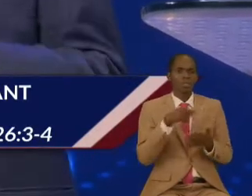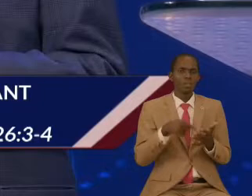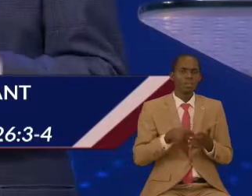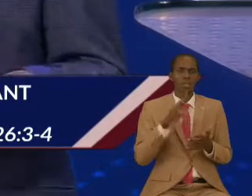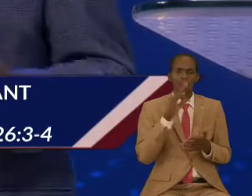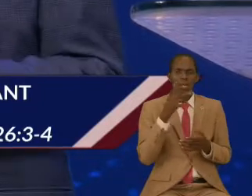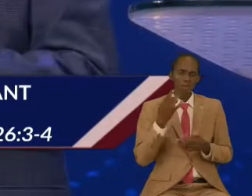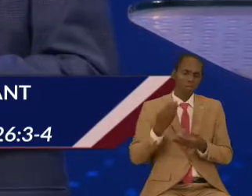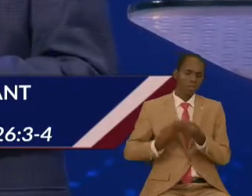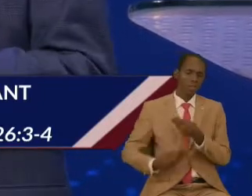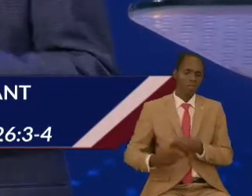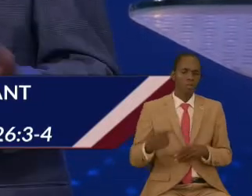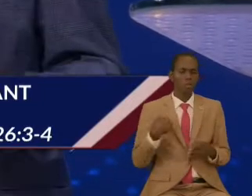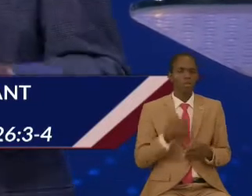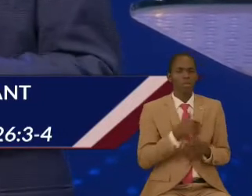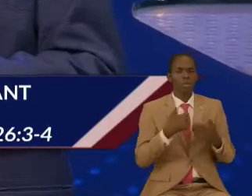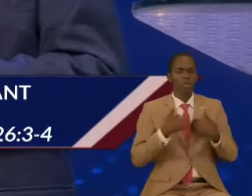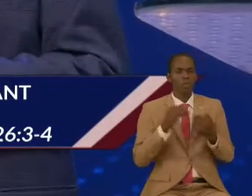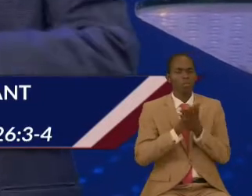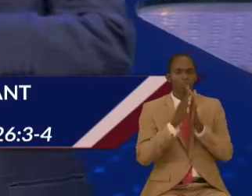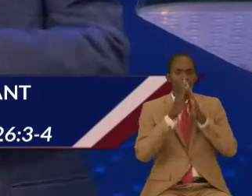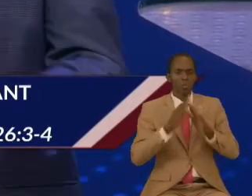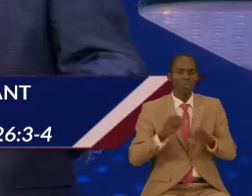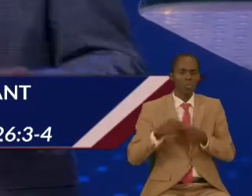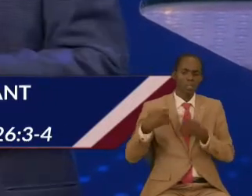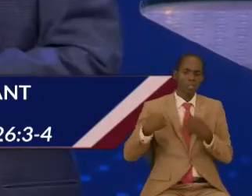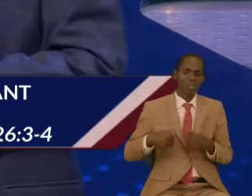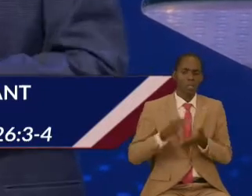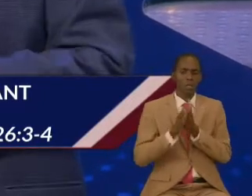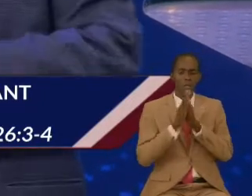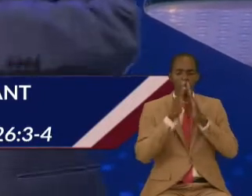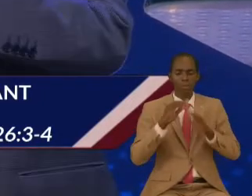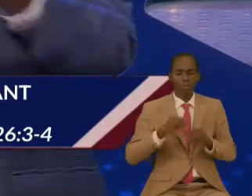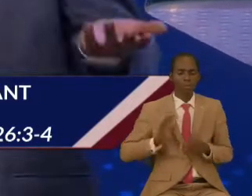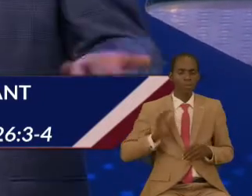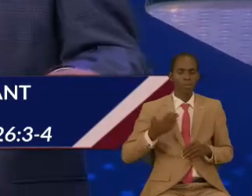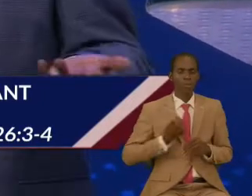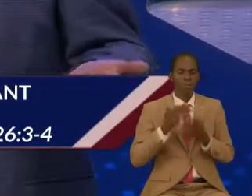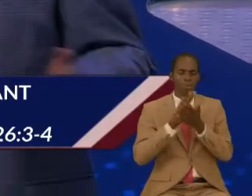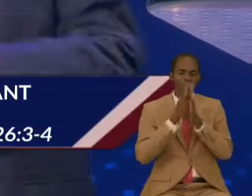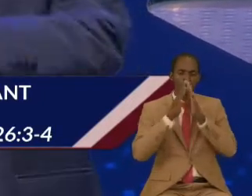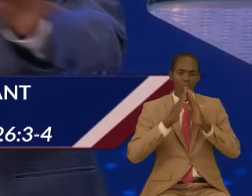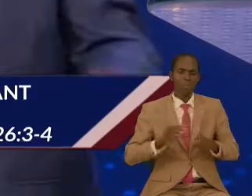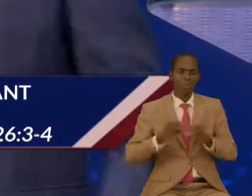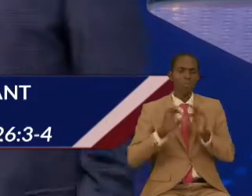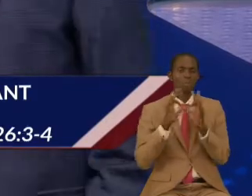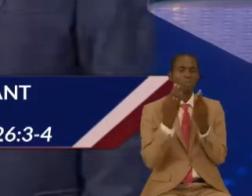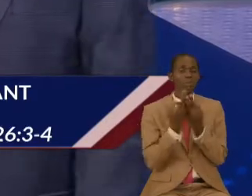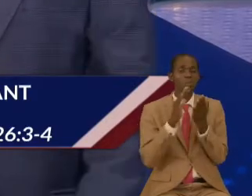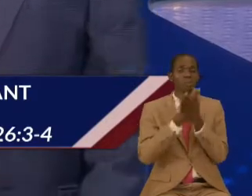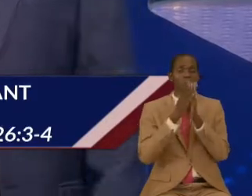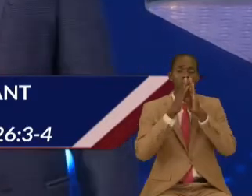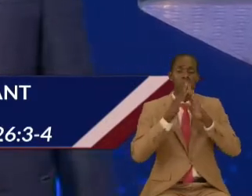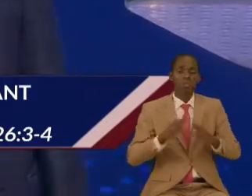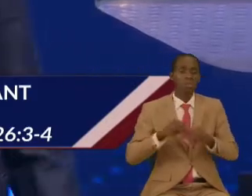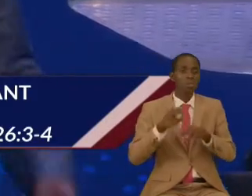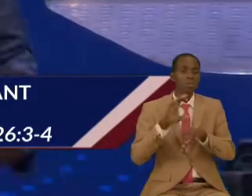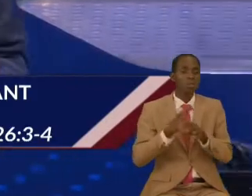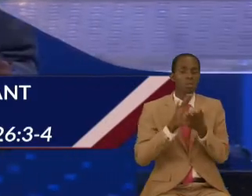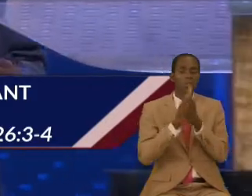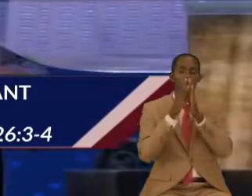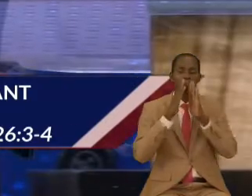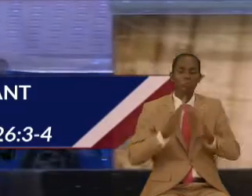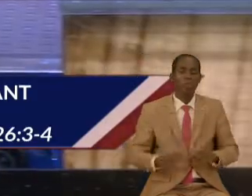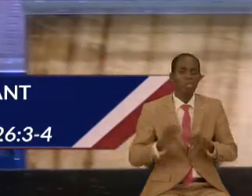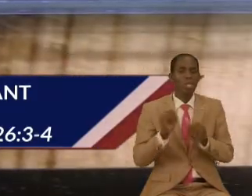have. Peace in the heart, peace in the soul, peace in the family, peace in the church, and peace everywhere. So